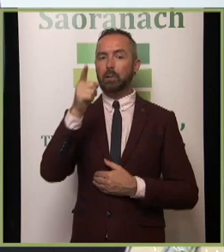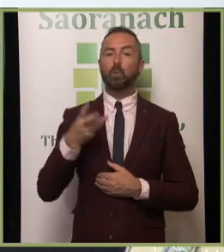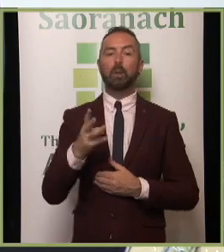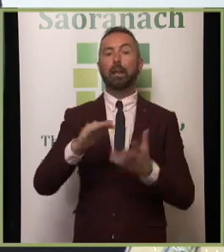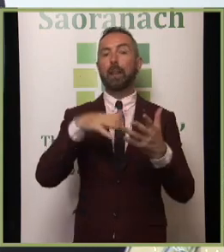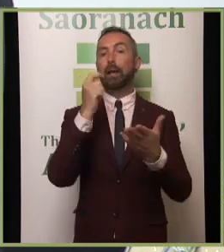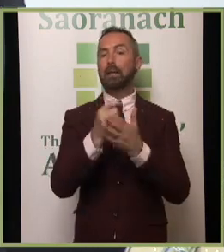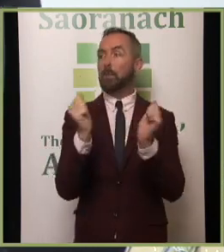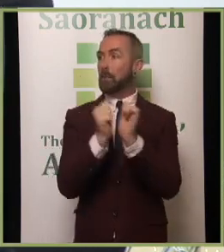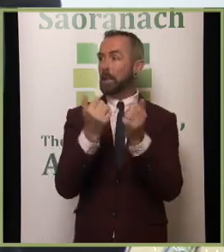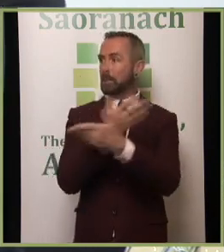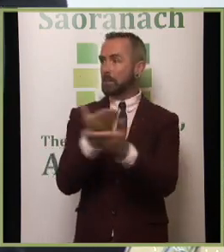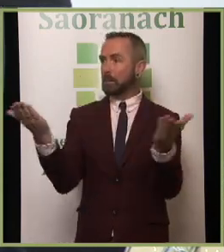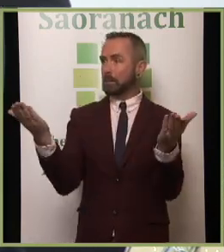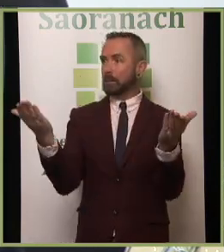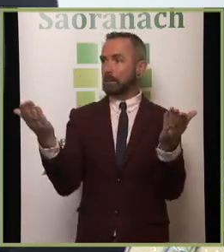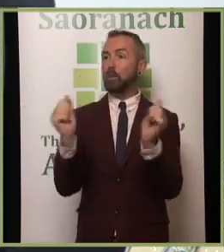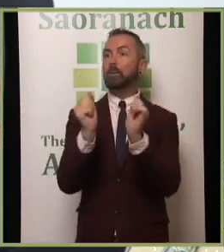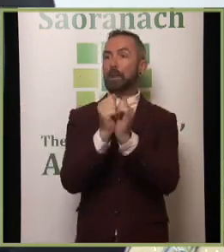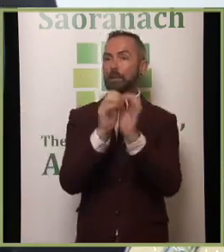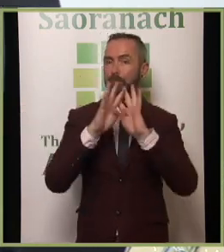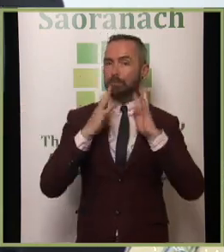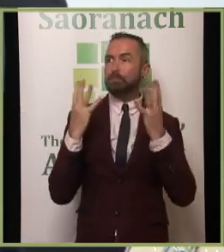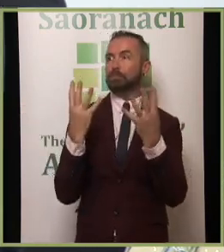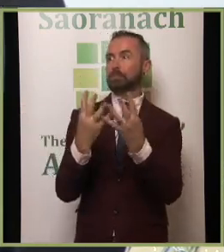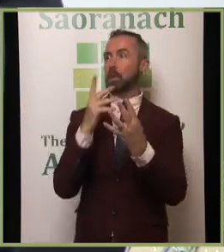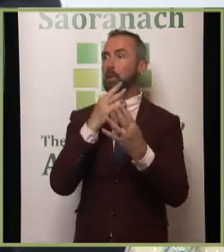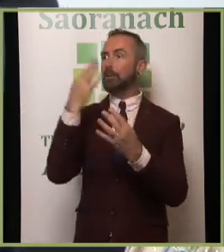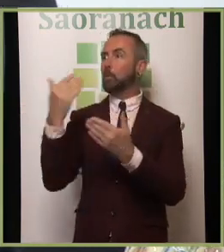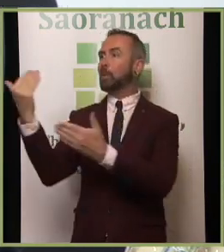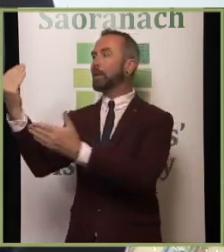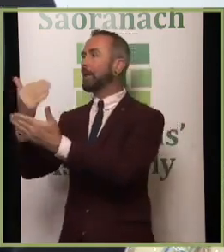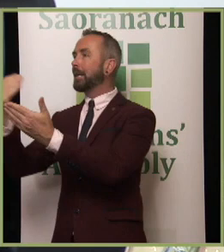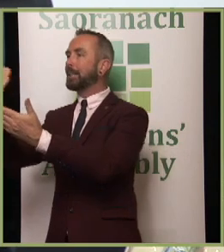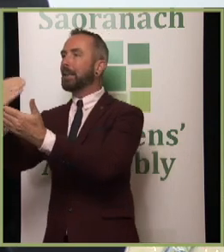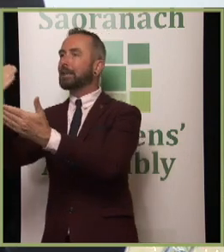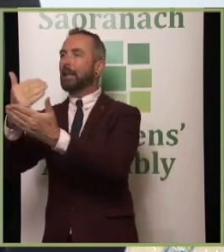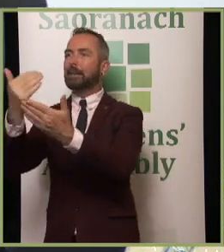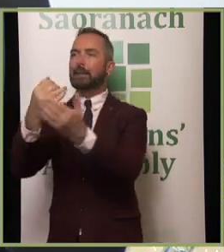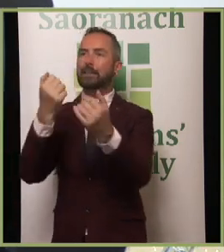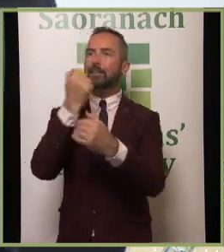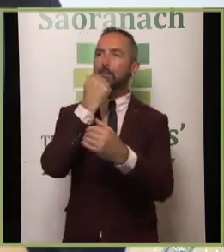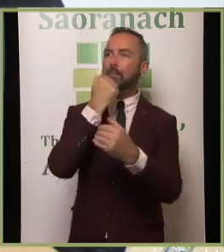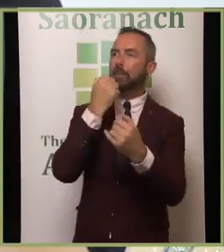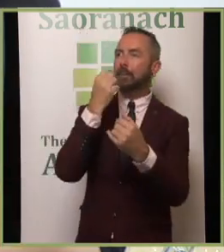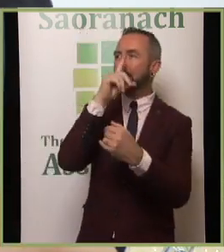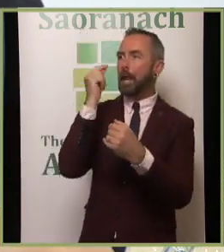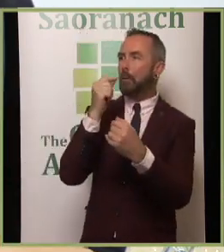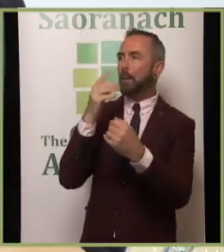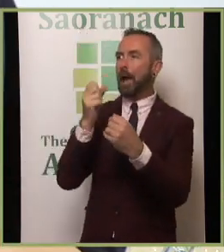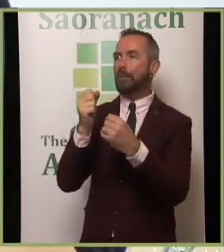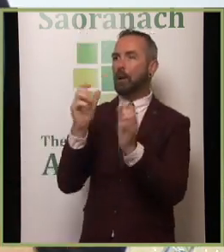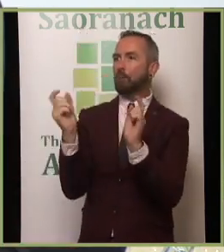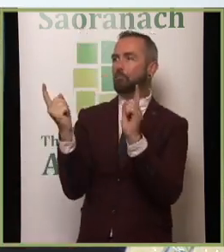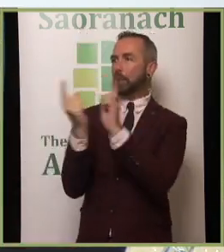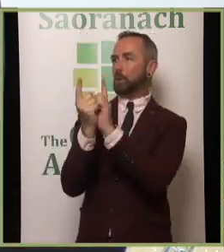be the last time that we're convened. However, if somebody would like to collect all of the details and have a reunion party, you